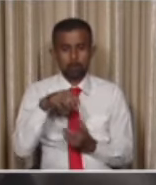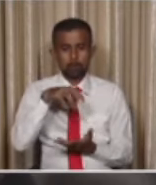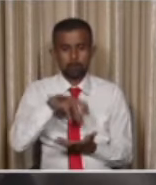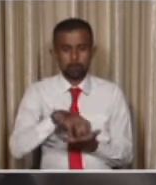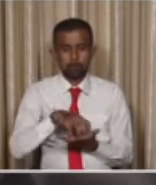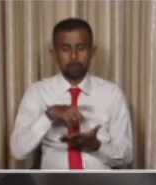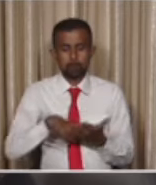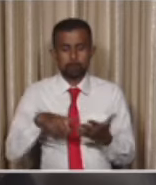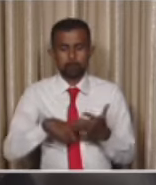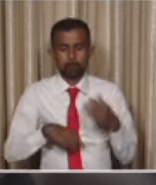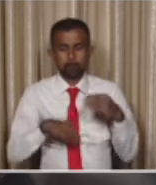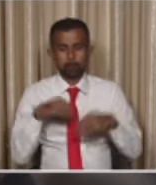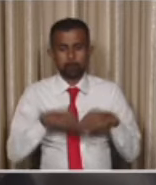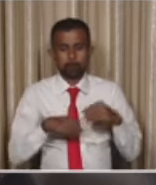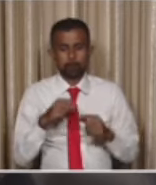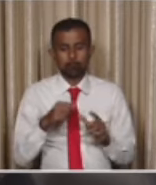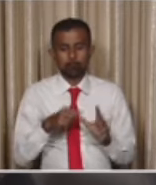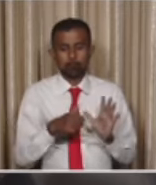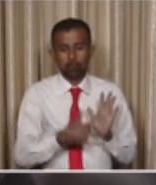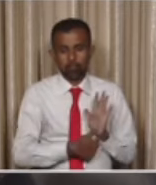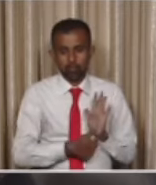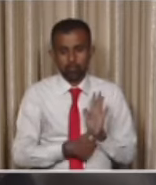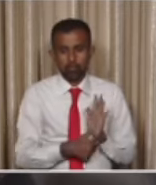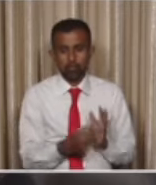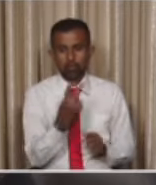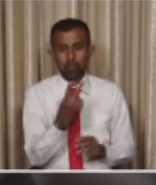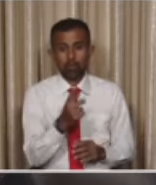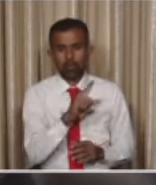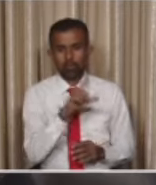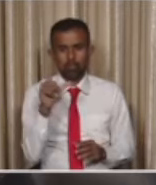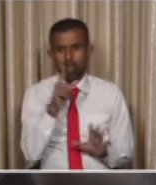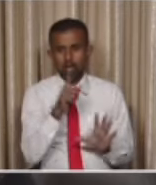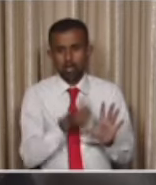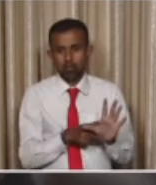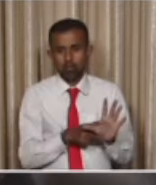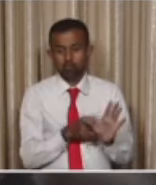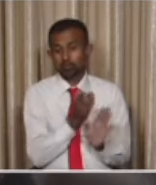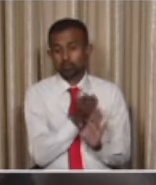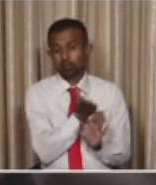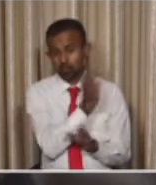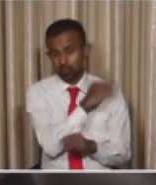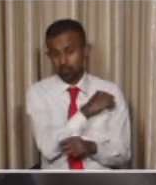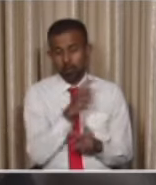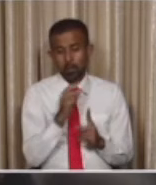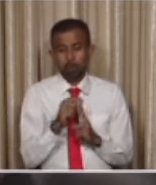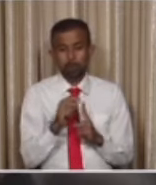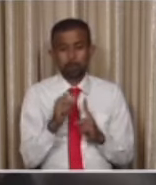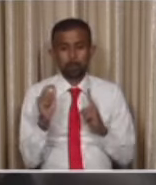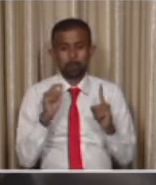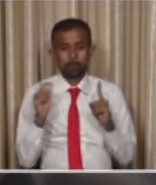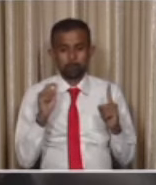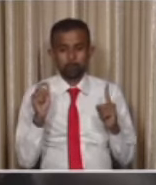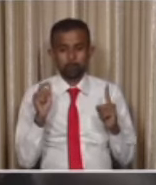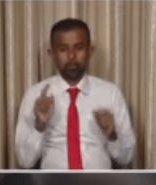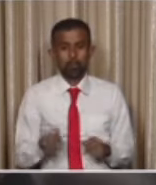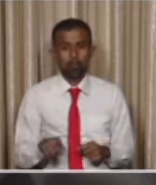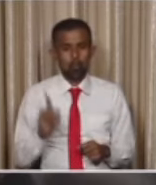In that parliament itself, I brought a private member's bill to remove